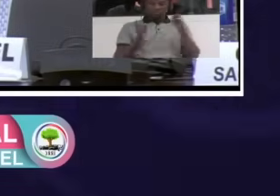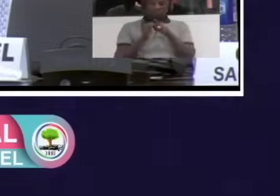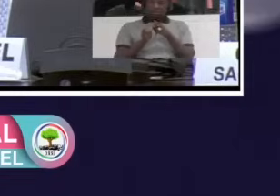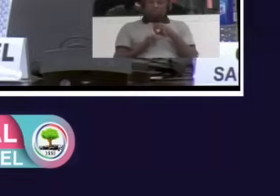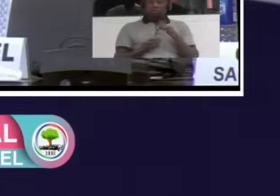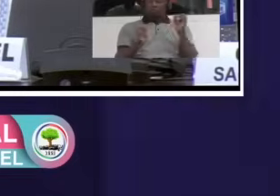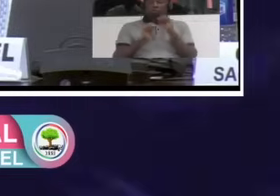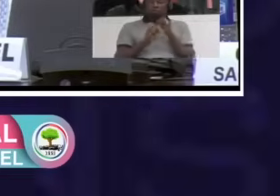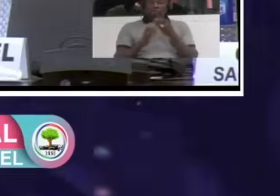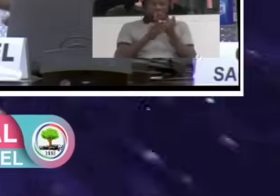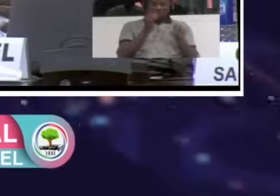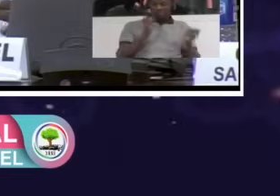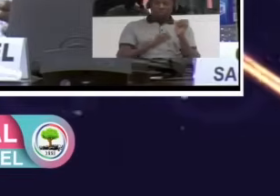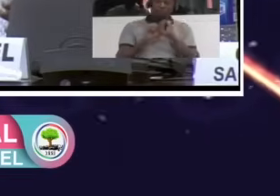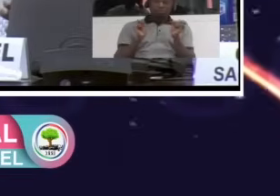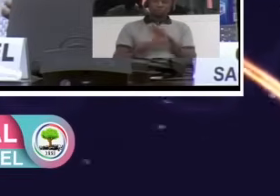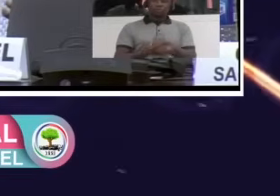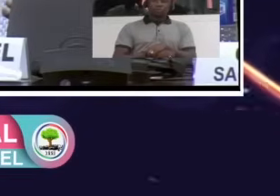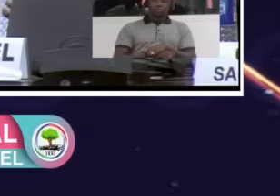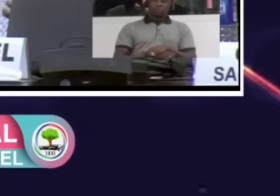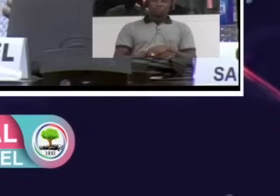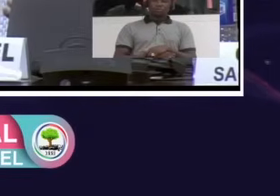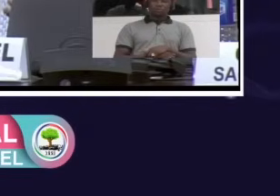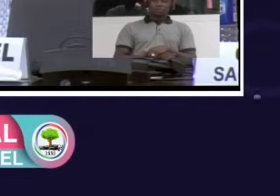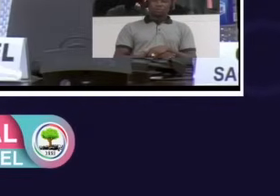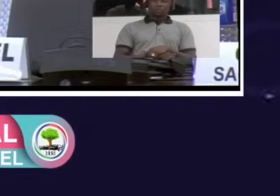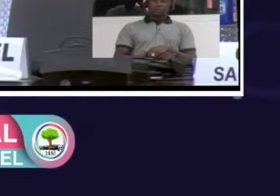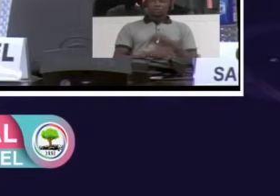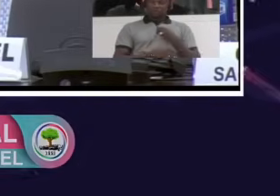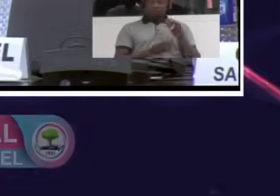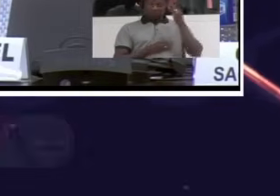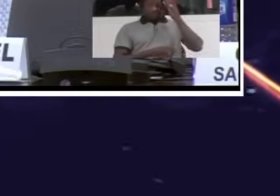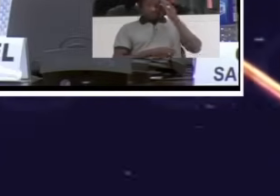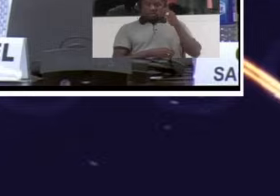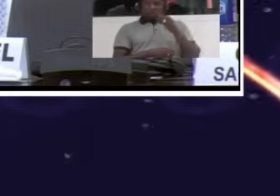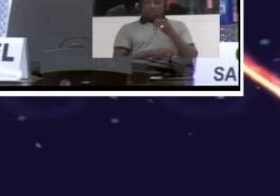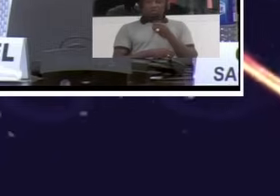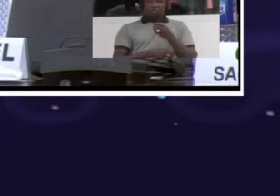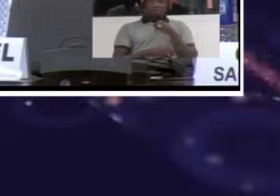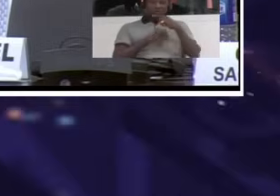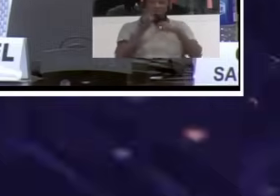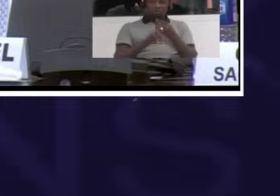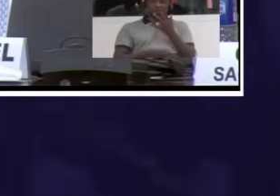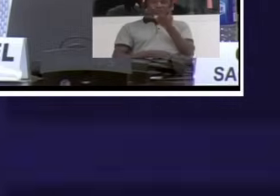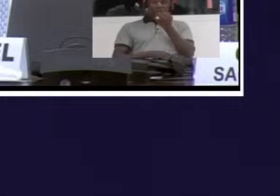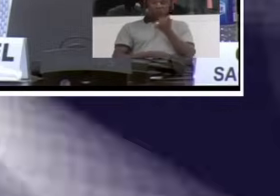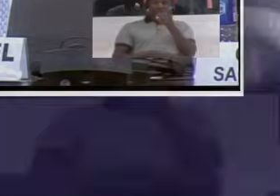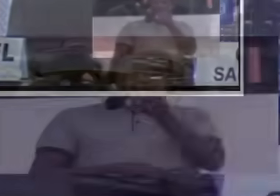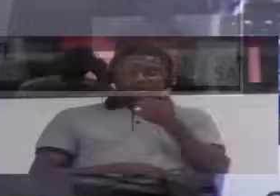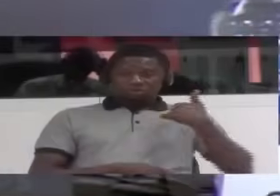escapes. In fact, we have information that there were about 56 people